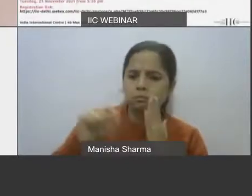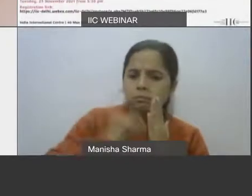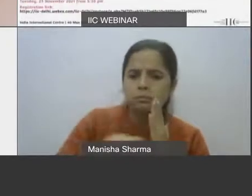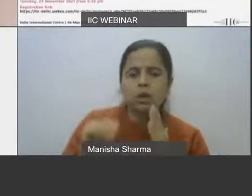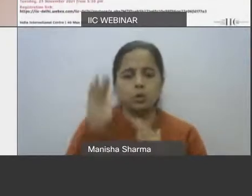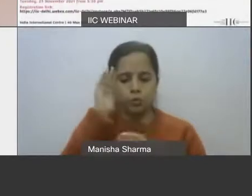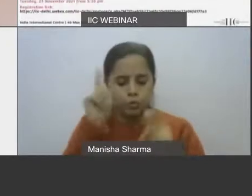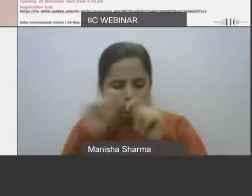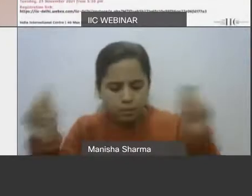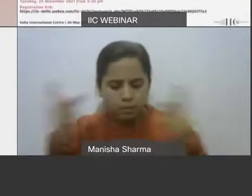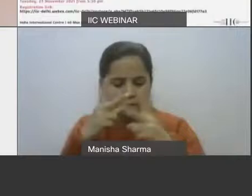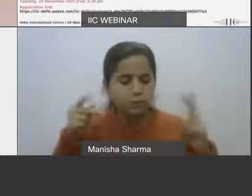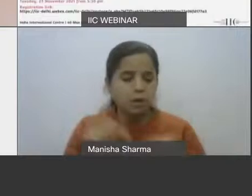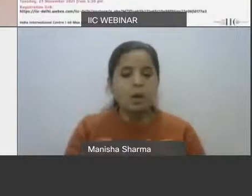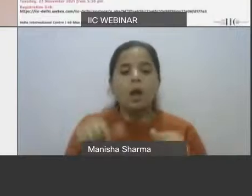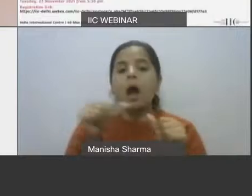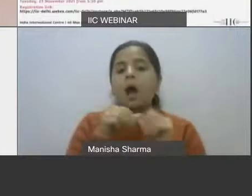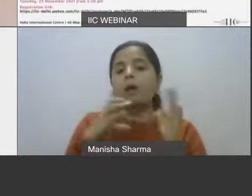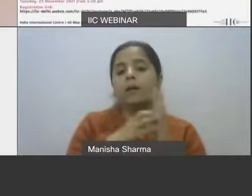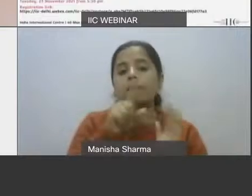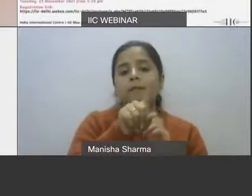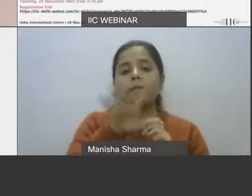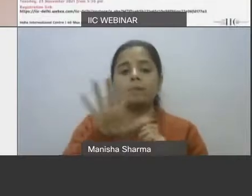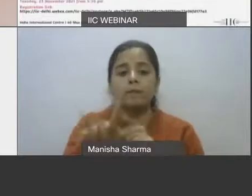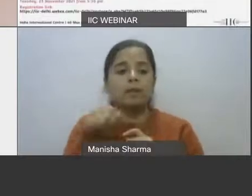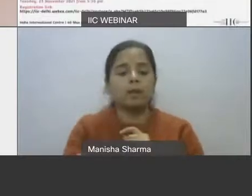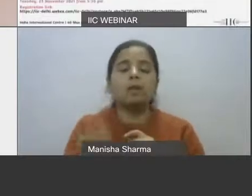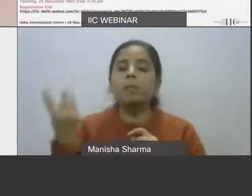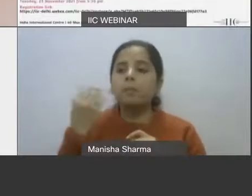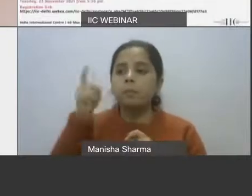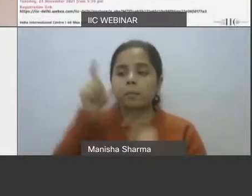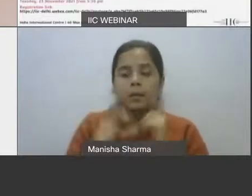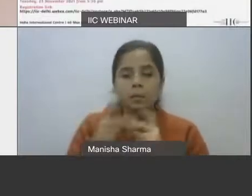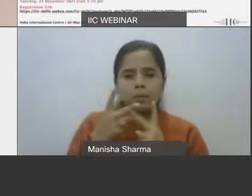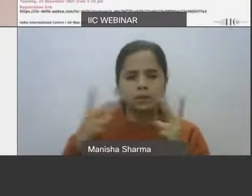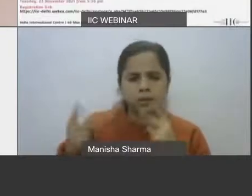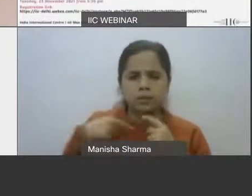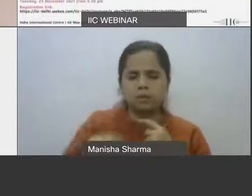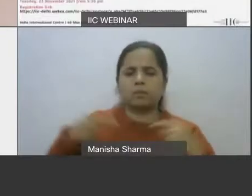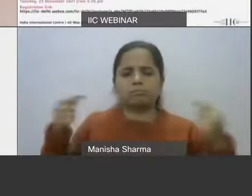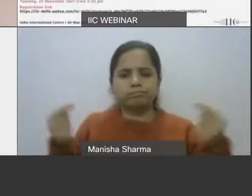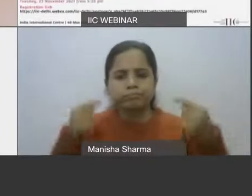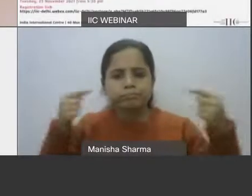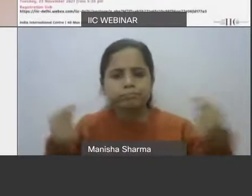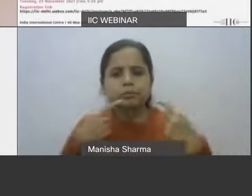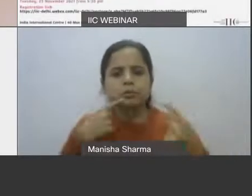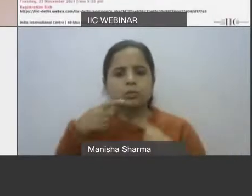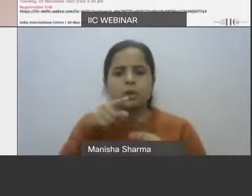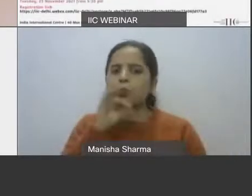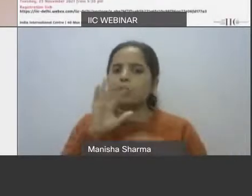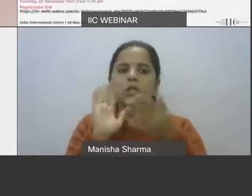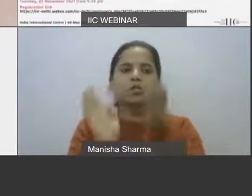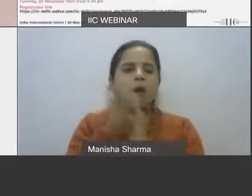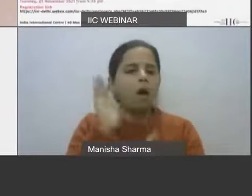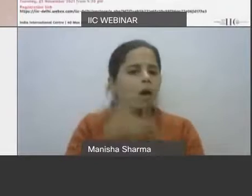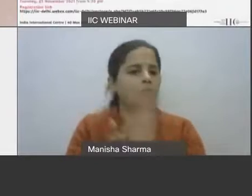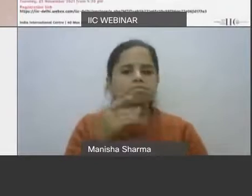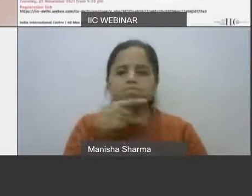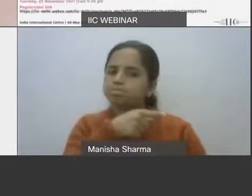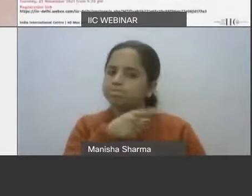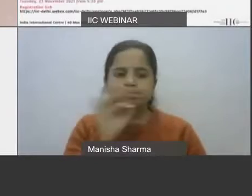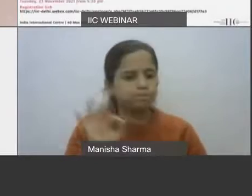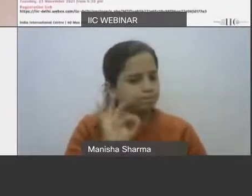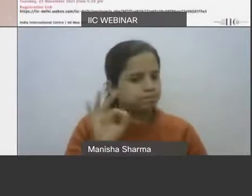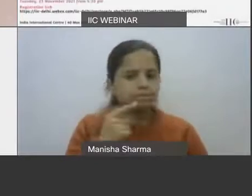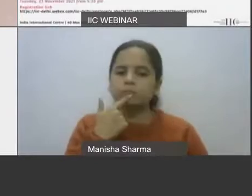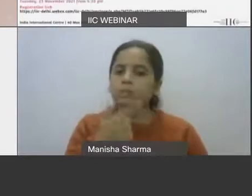that Article 15 argument is not an argument that is available to the persons who are challenging the constitutional validity of the